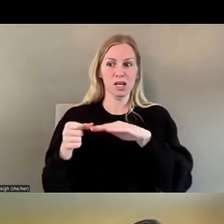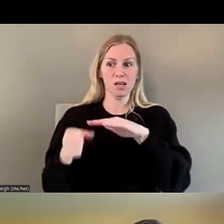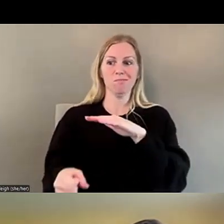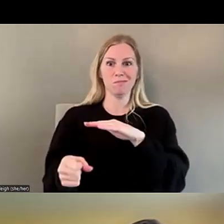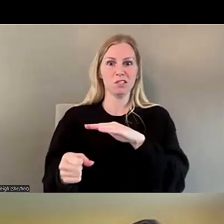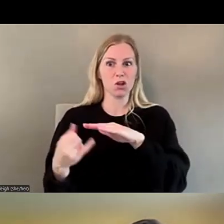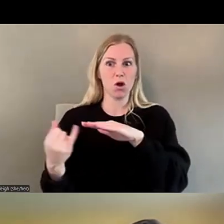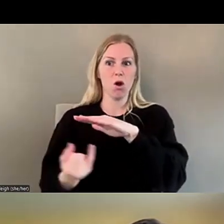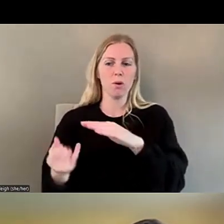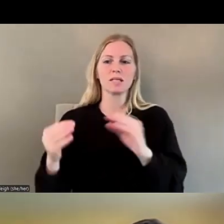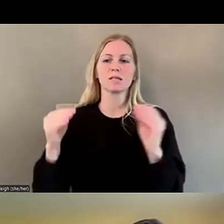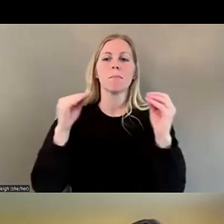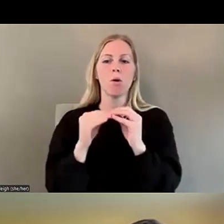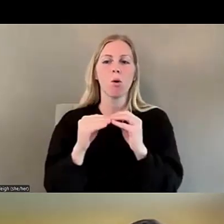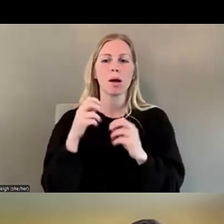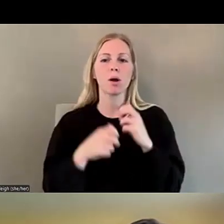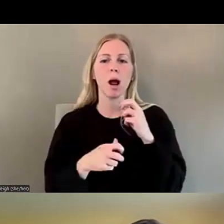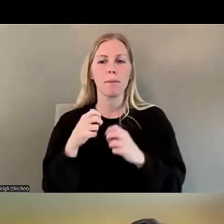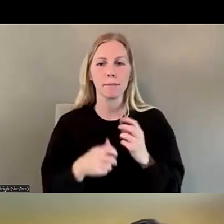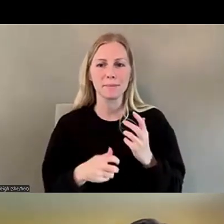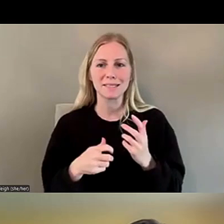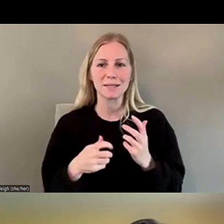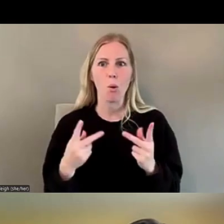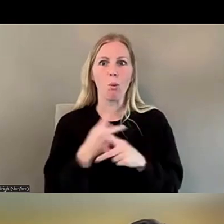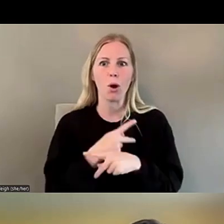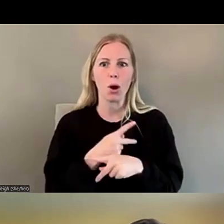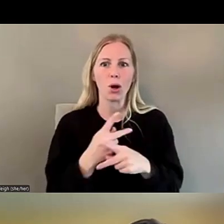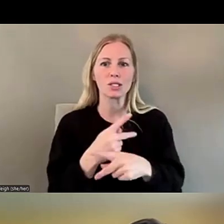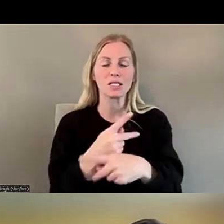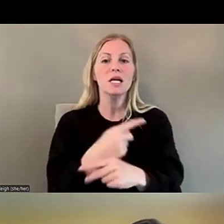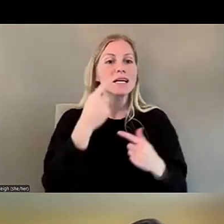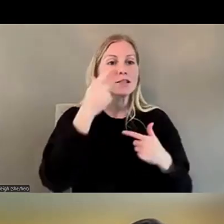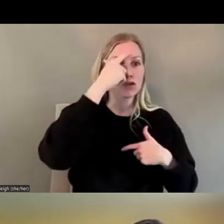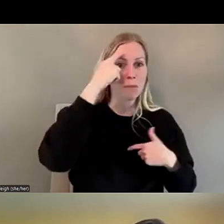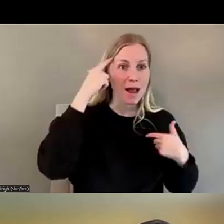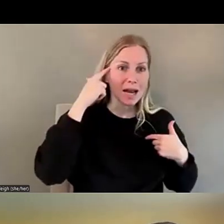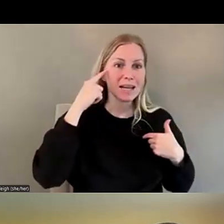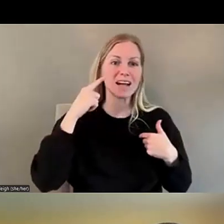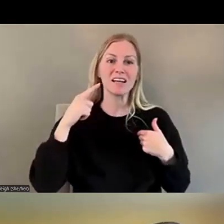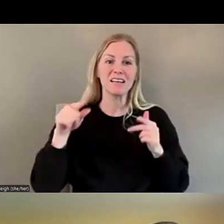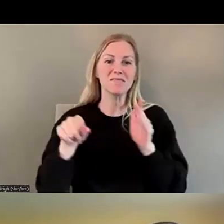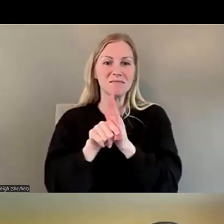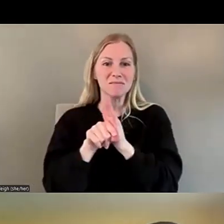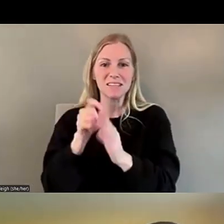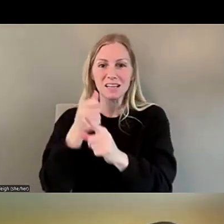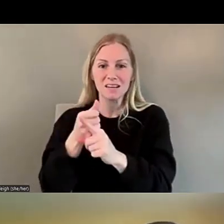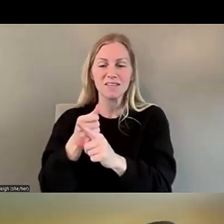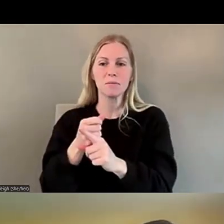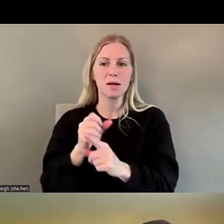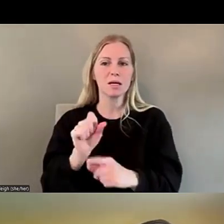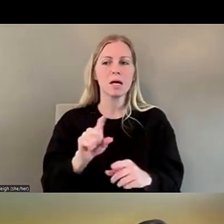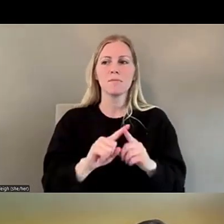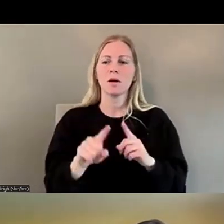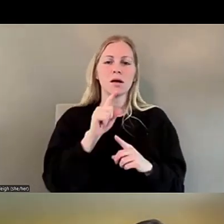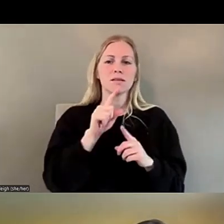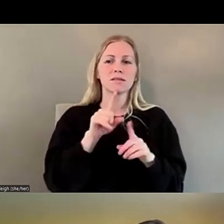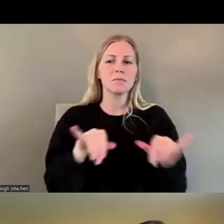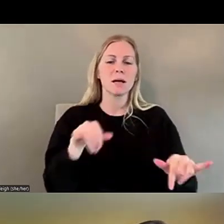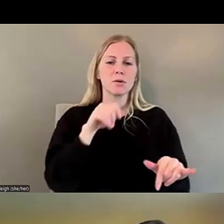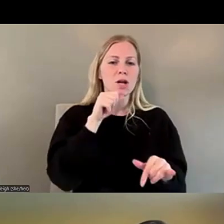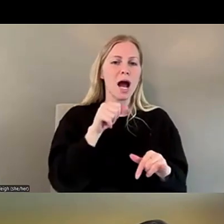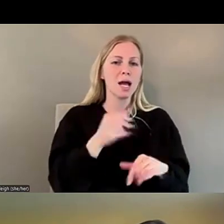things worse. Not only is it traumatic and harmful, but you're not improving the behaviors that you think you